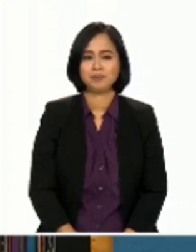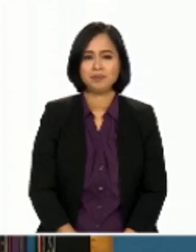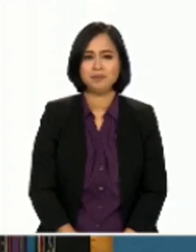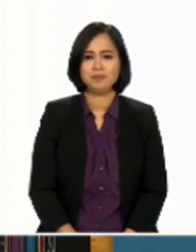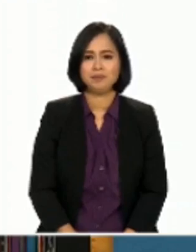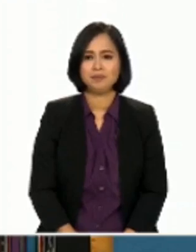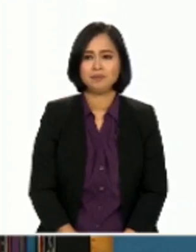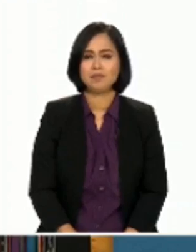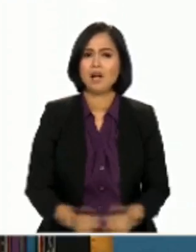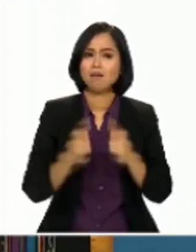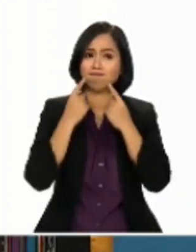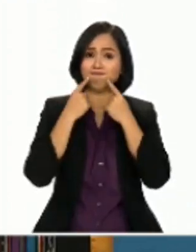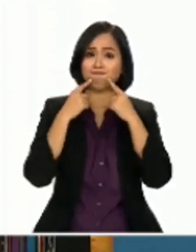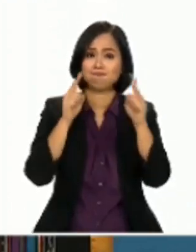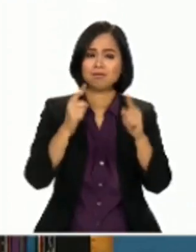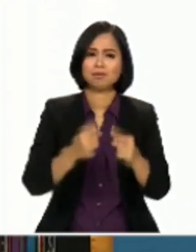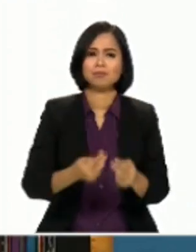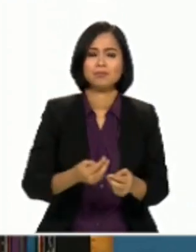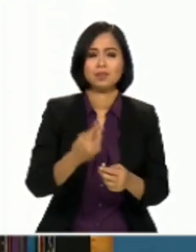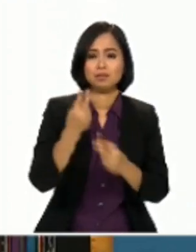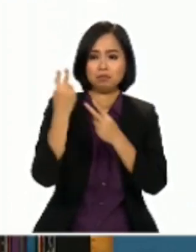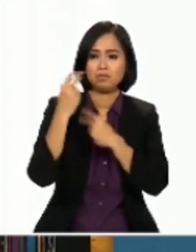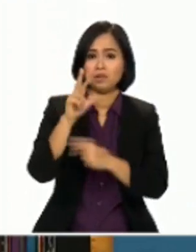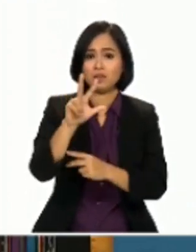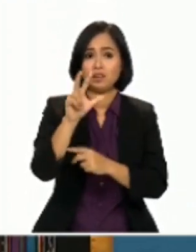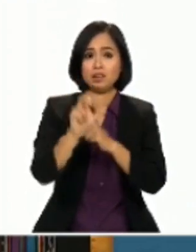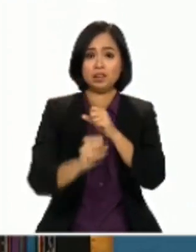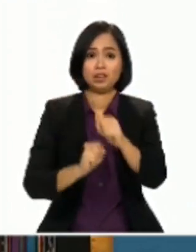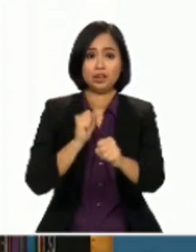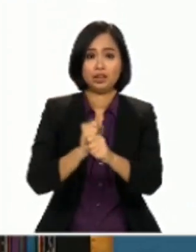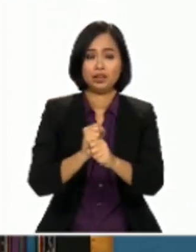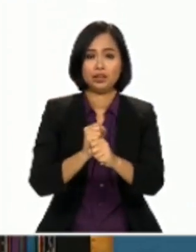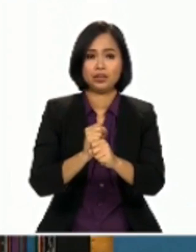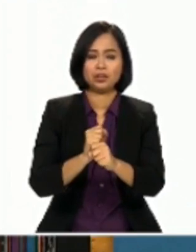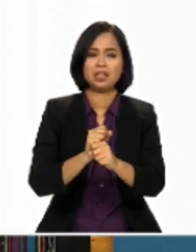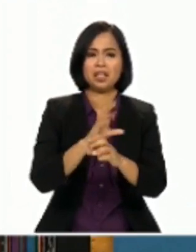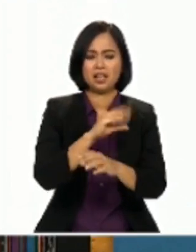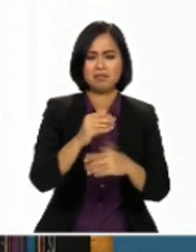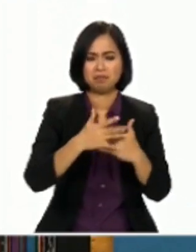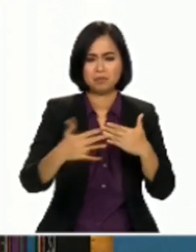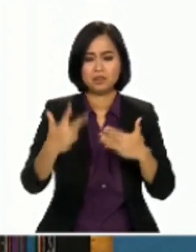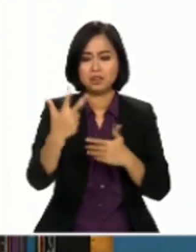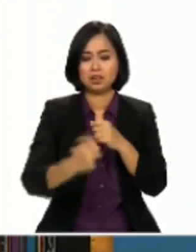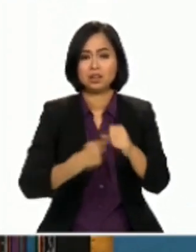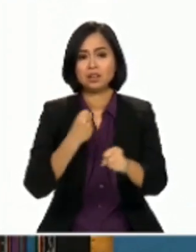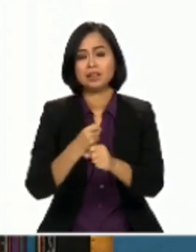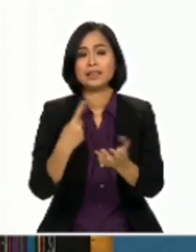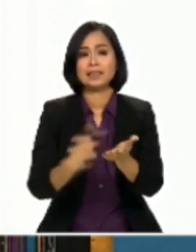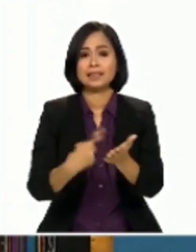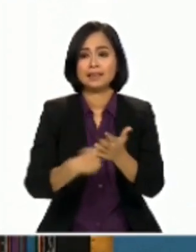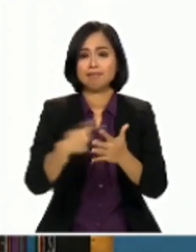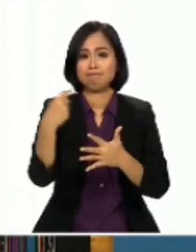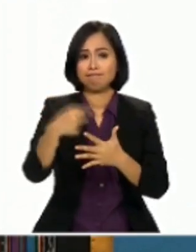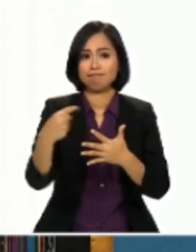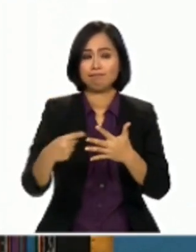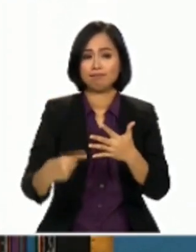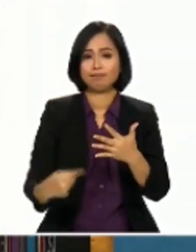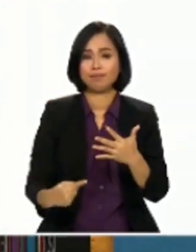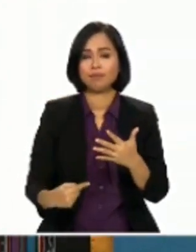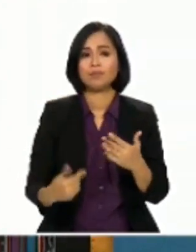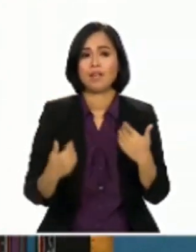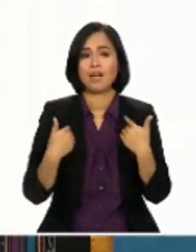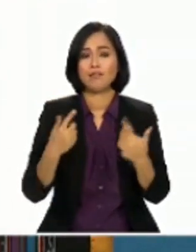Our accomplishments for the past 3 years and the plans for the next three are discussed in detail in my